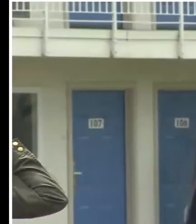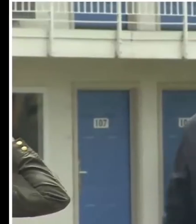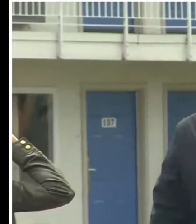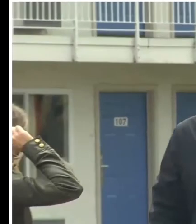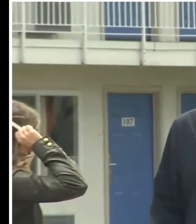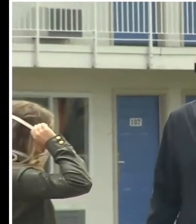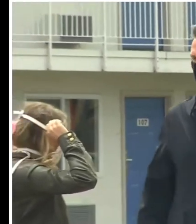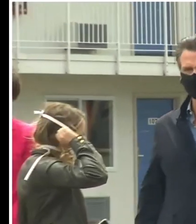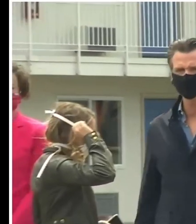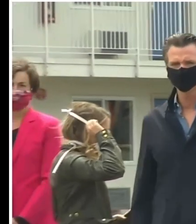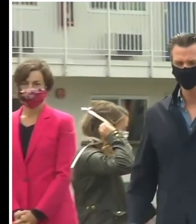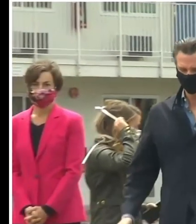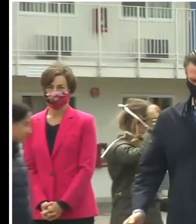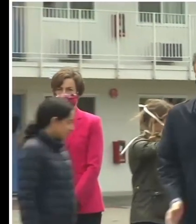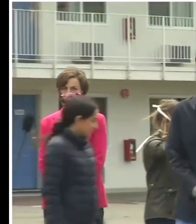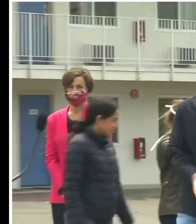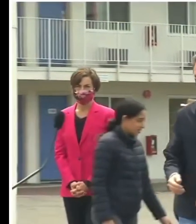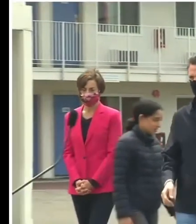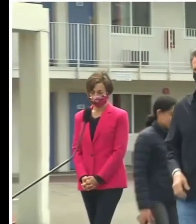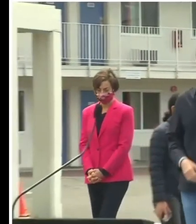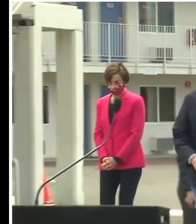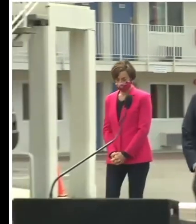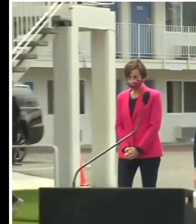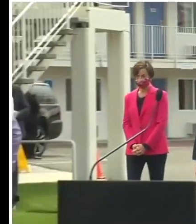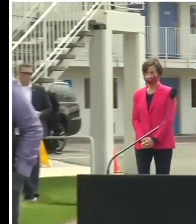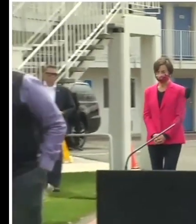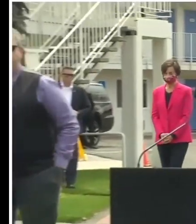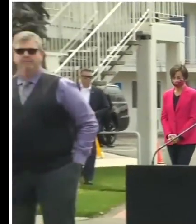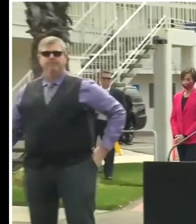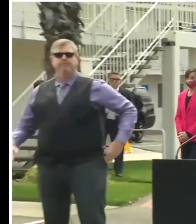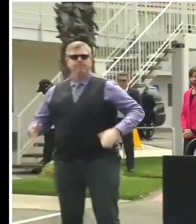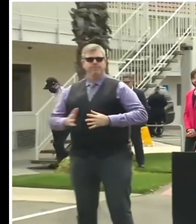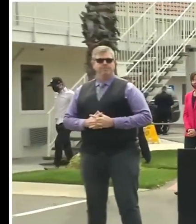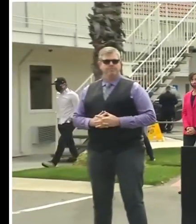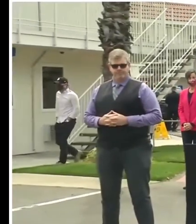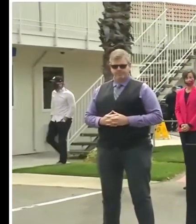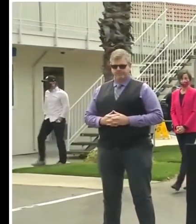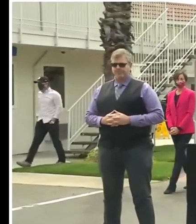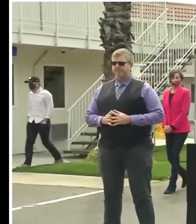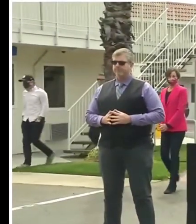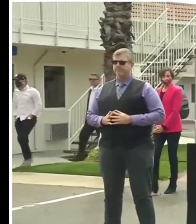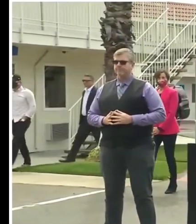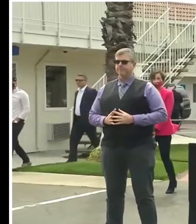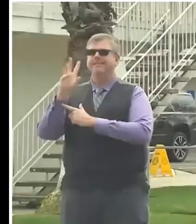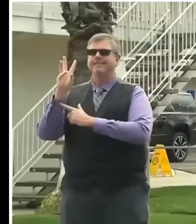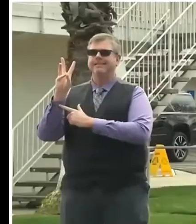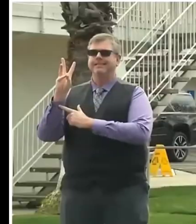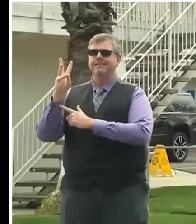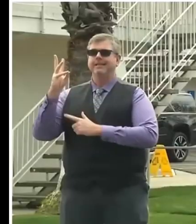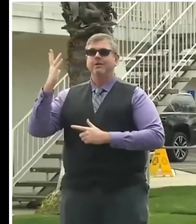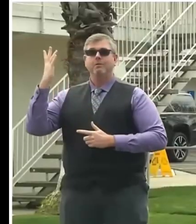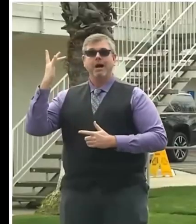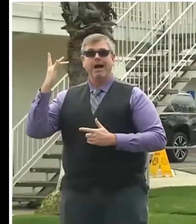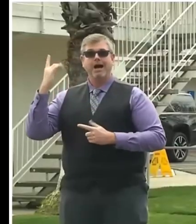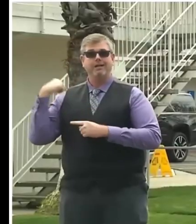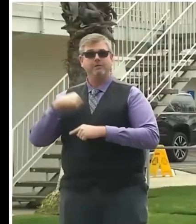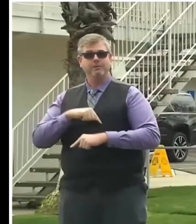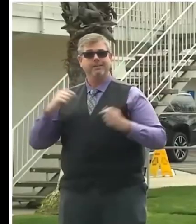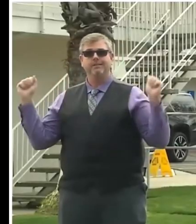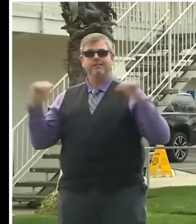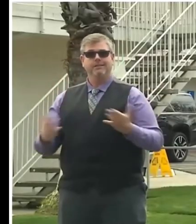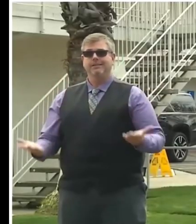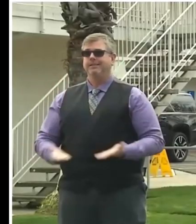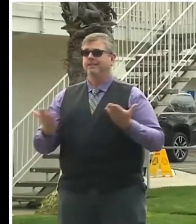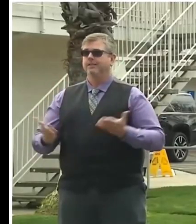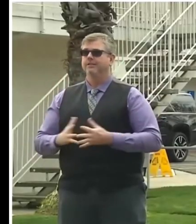at a site of a motel six here in Santa Clara County the reason we're here is to mark